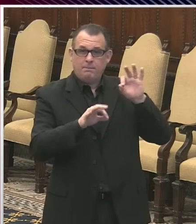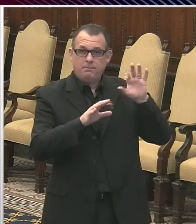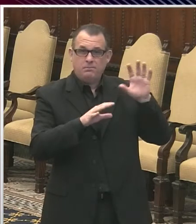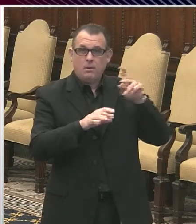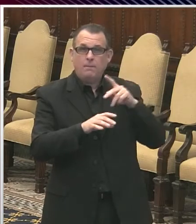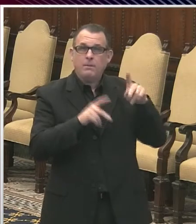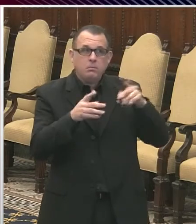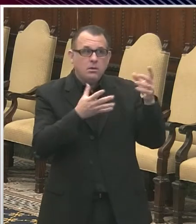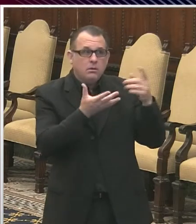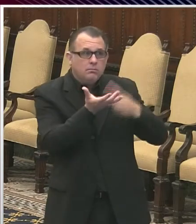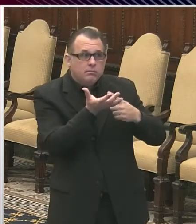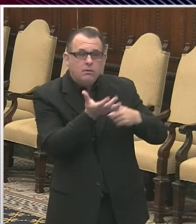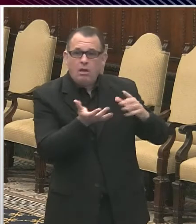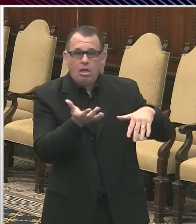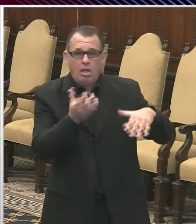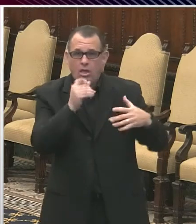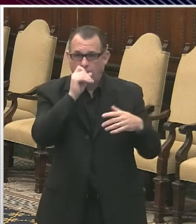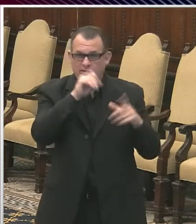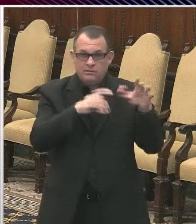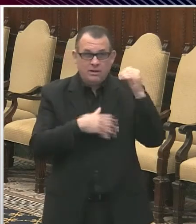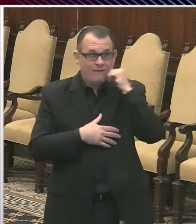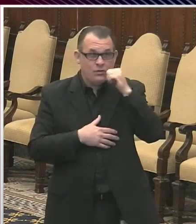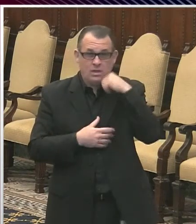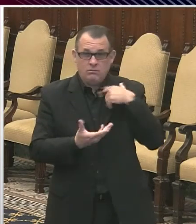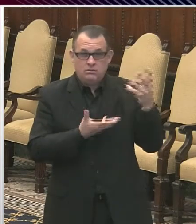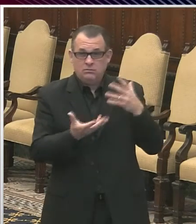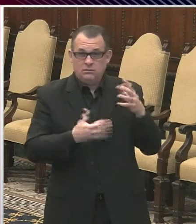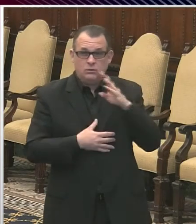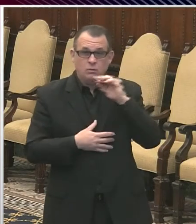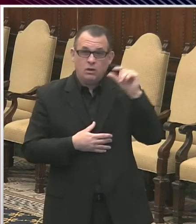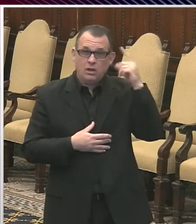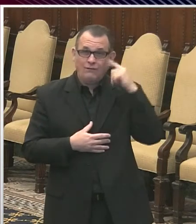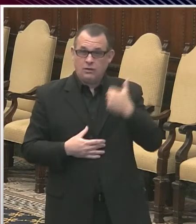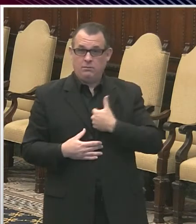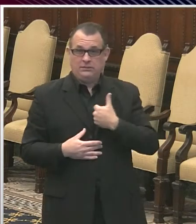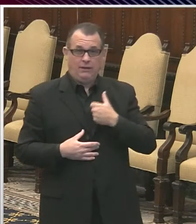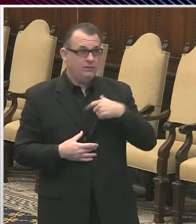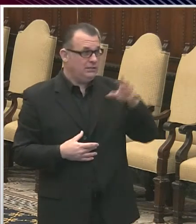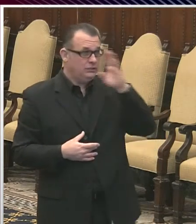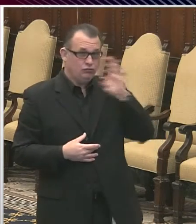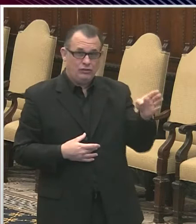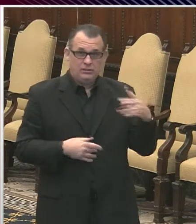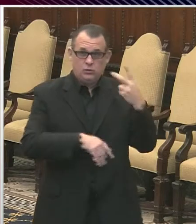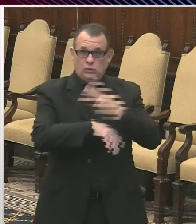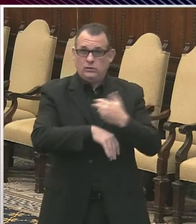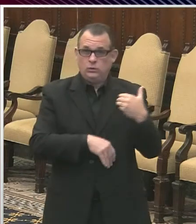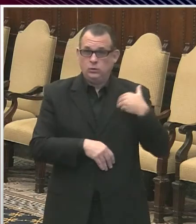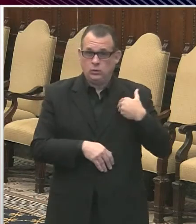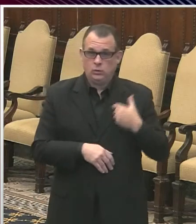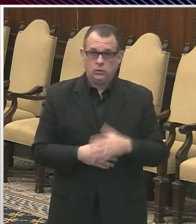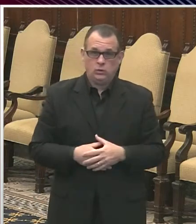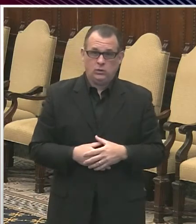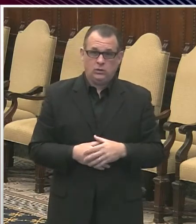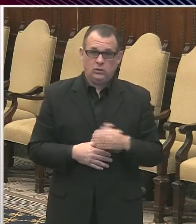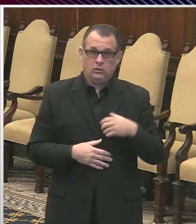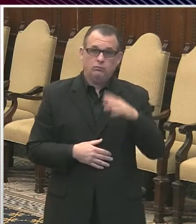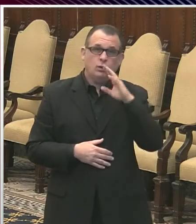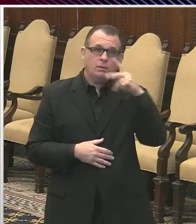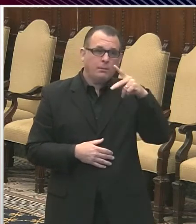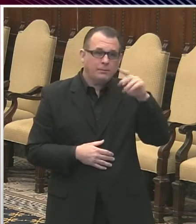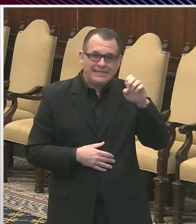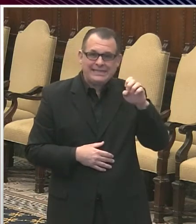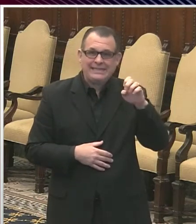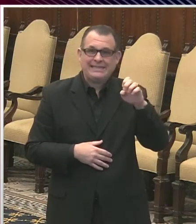to, almost every day. I talked to the governor myself 2 days ago about the issues with PPE,